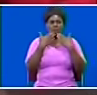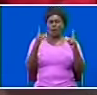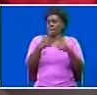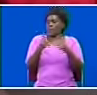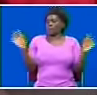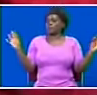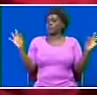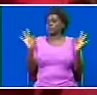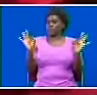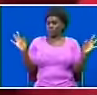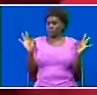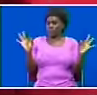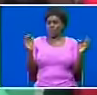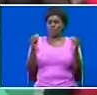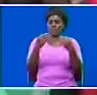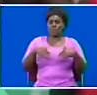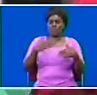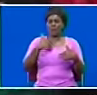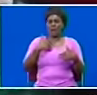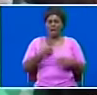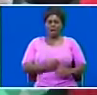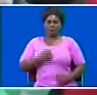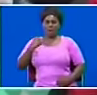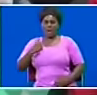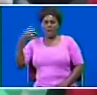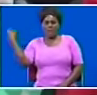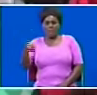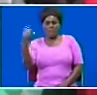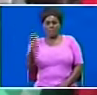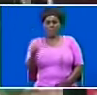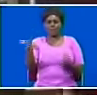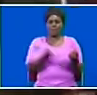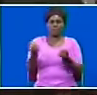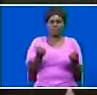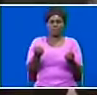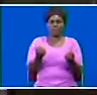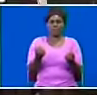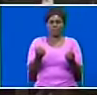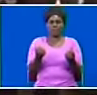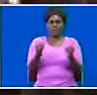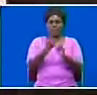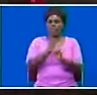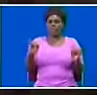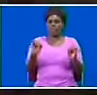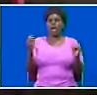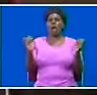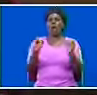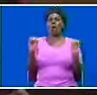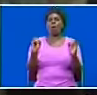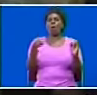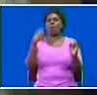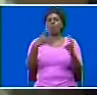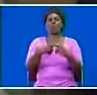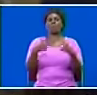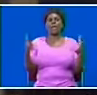leo tunashangaa tumekutana na watu wako na marungu tu. Wamepiga magari, wamepasua magari hapa. It was unclear who fired the first shot, but